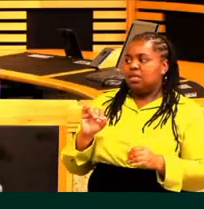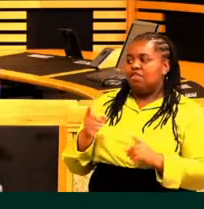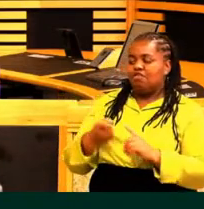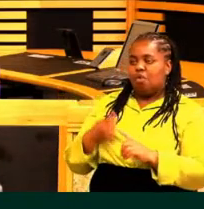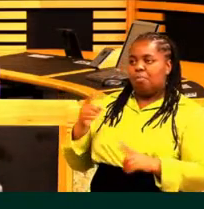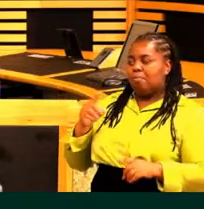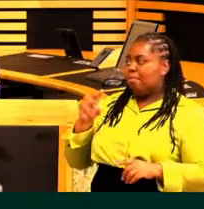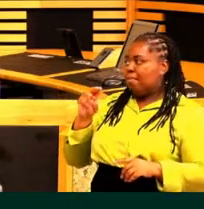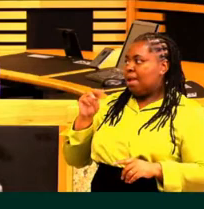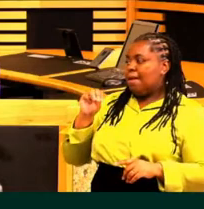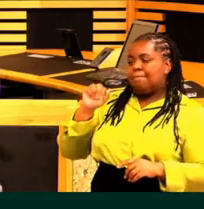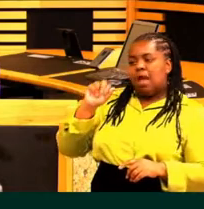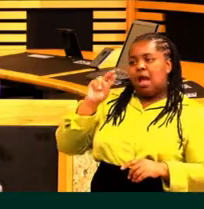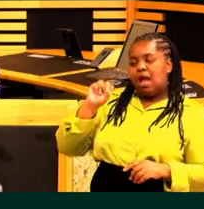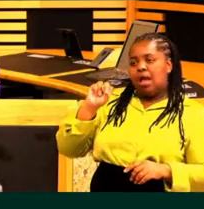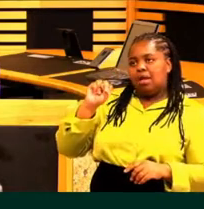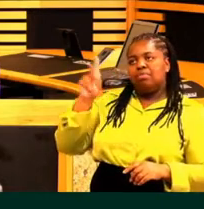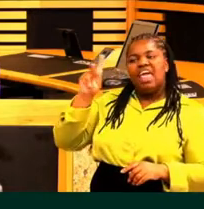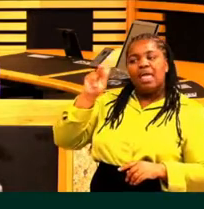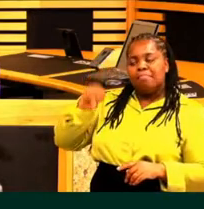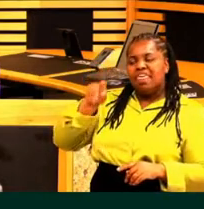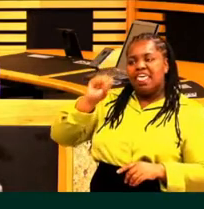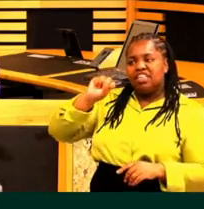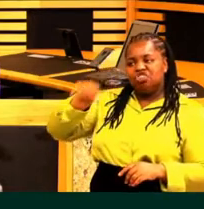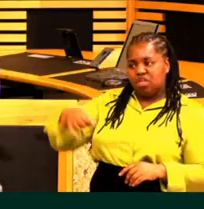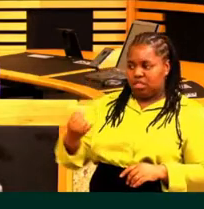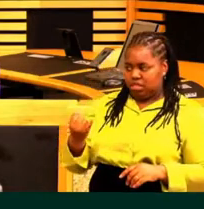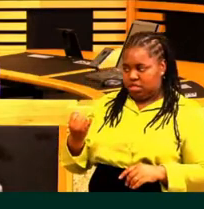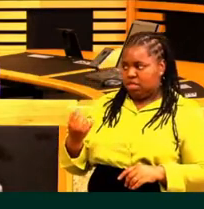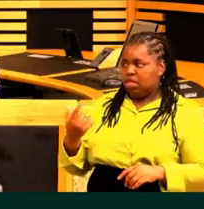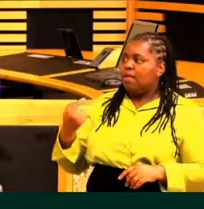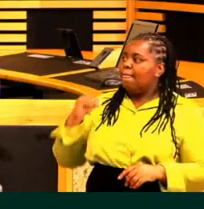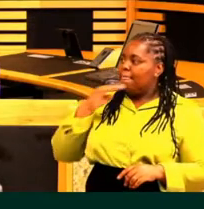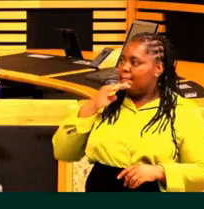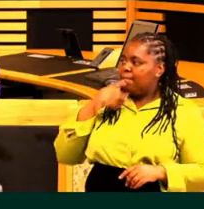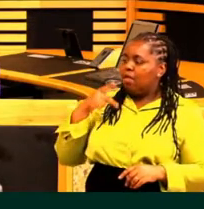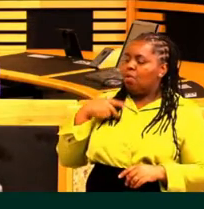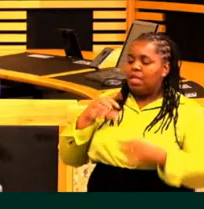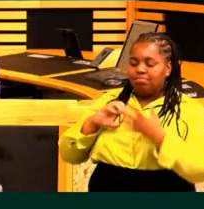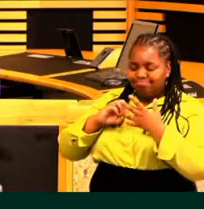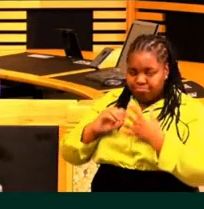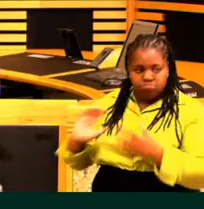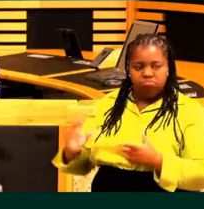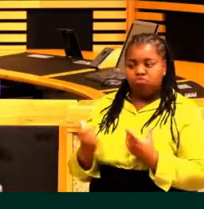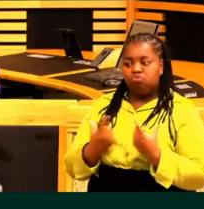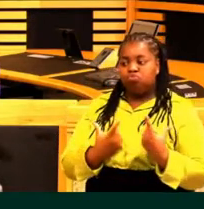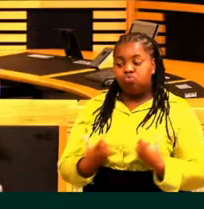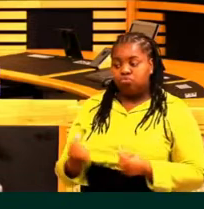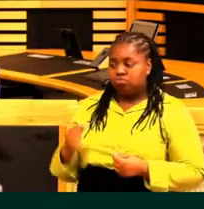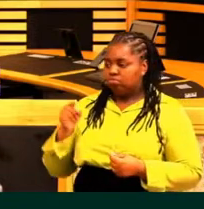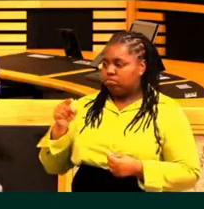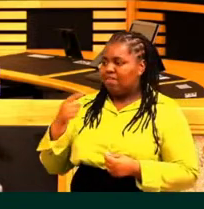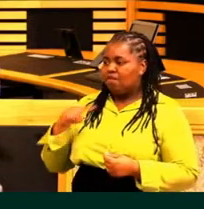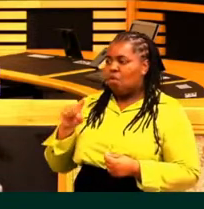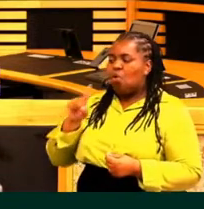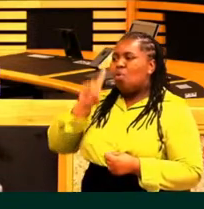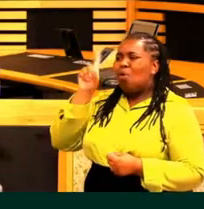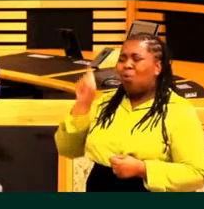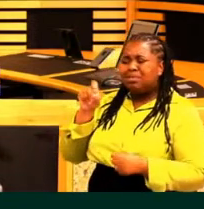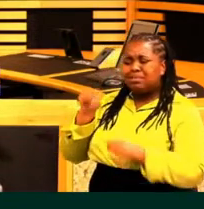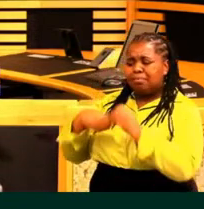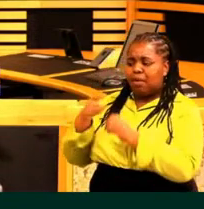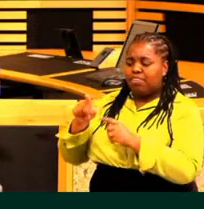land in doing so we'll be doing Justice as a remedial approach to the pertinent question of the land